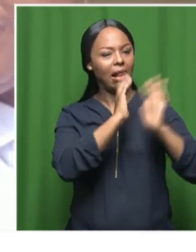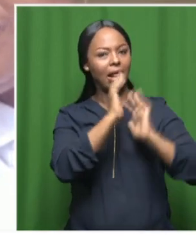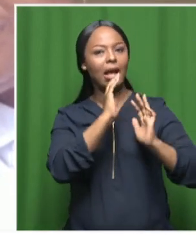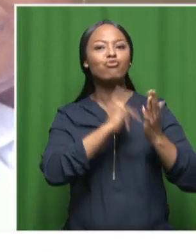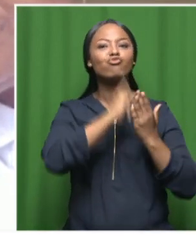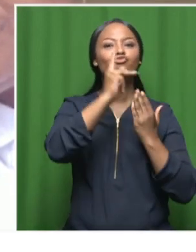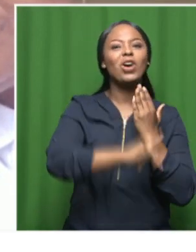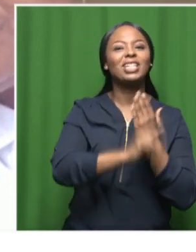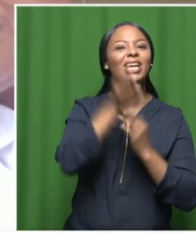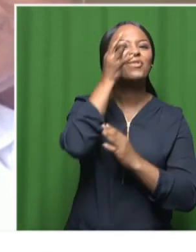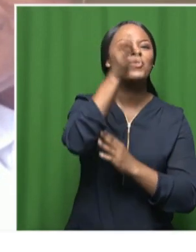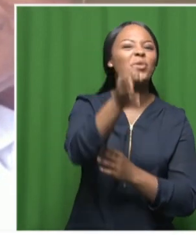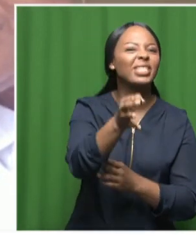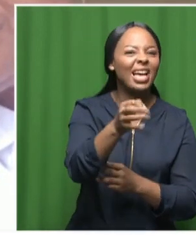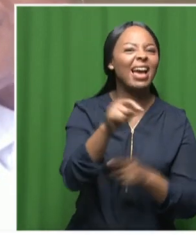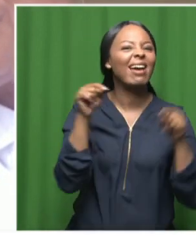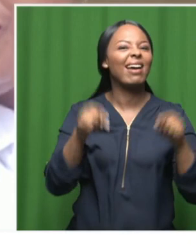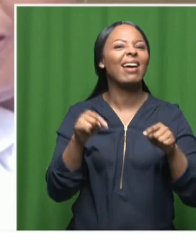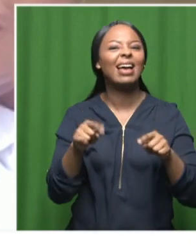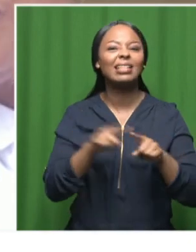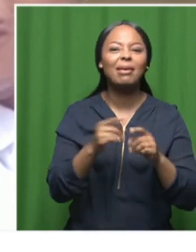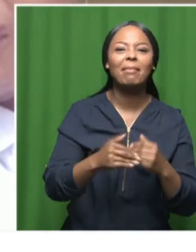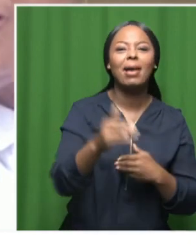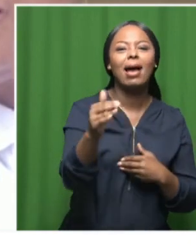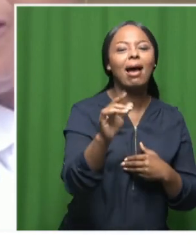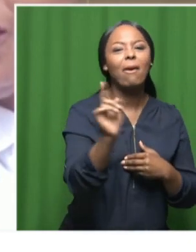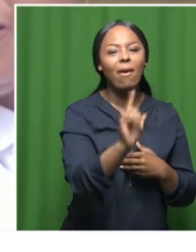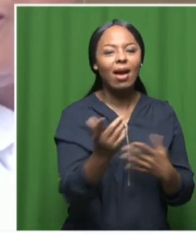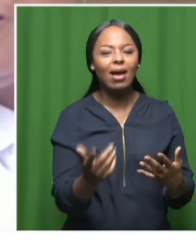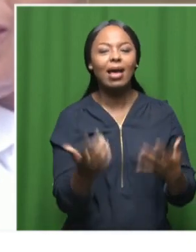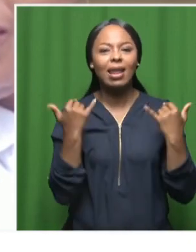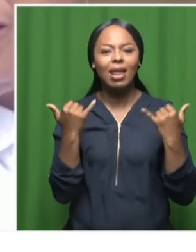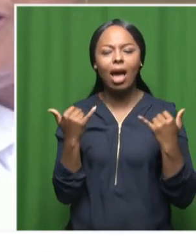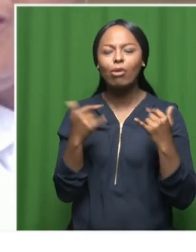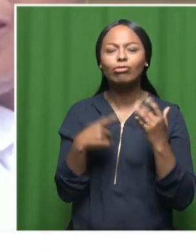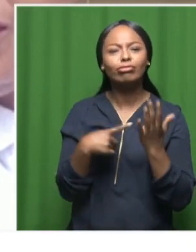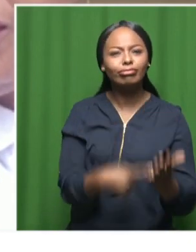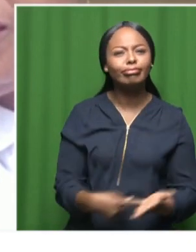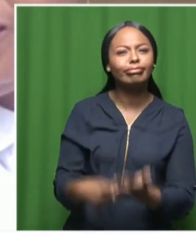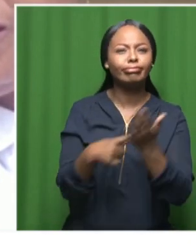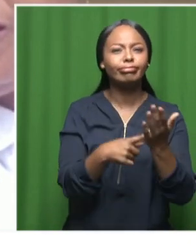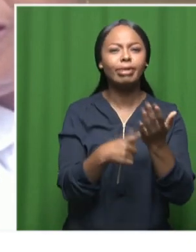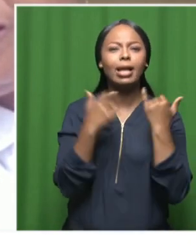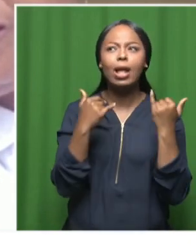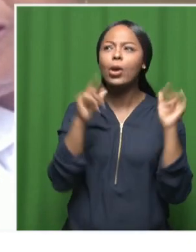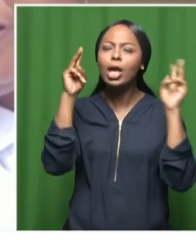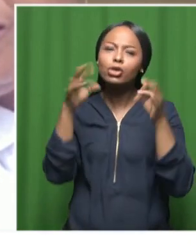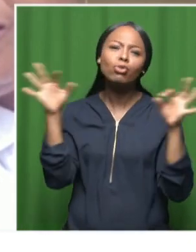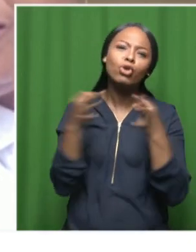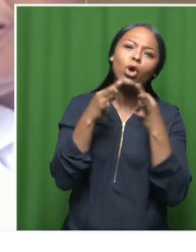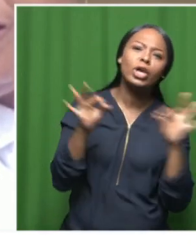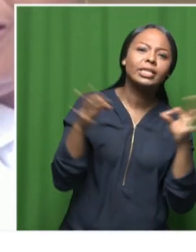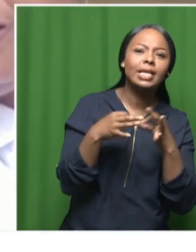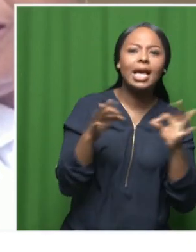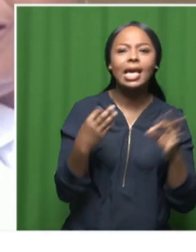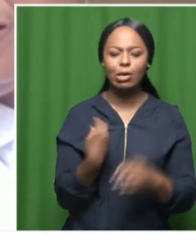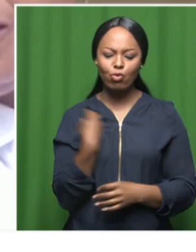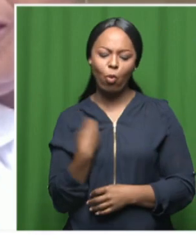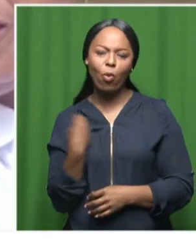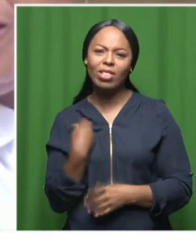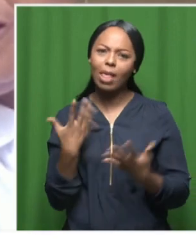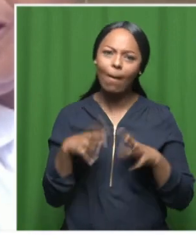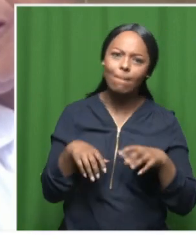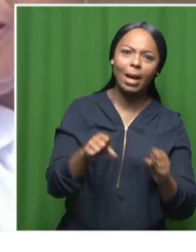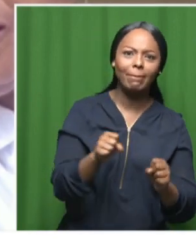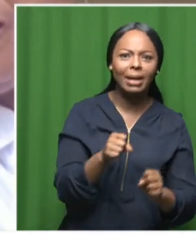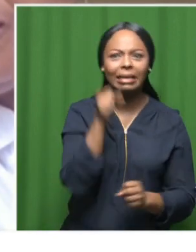Future Is Now. And what kind of conversations, where is the conversation going in terms of music and the young jazz musicians that are coming